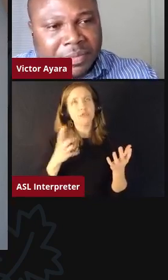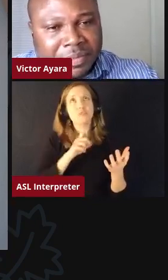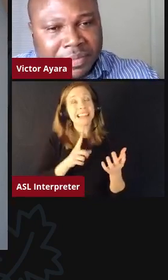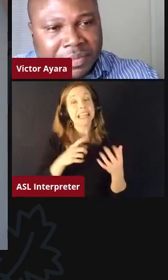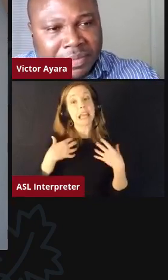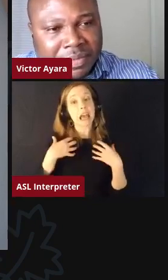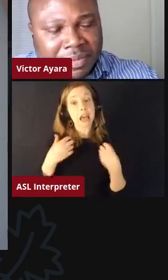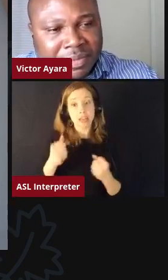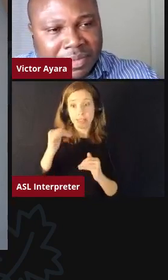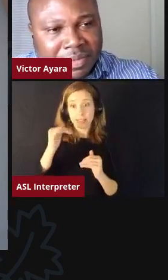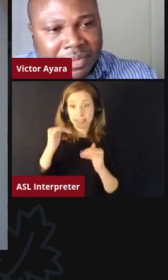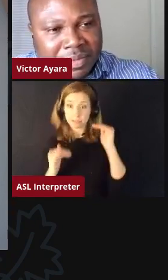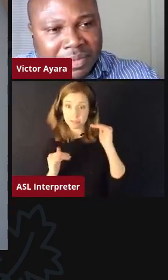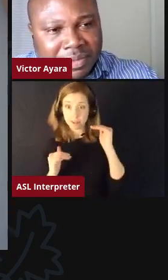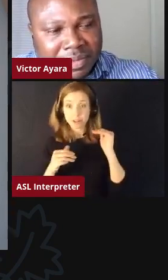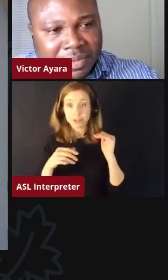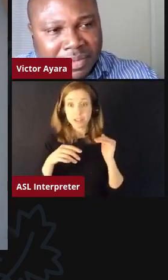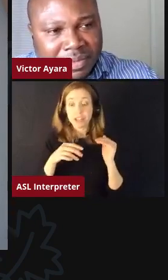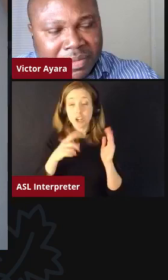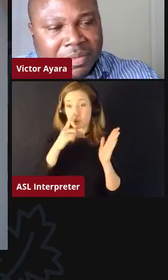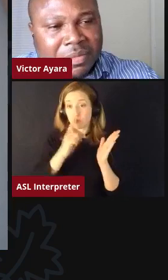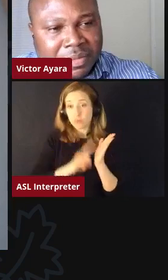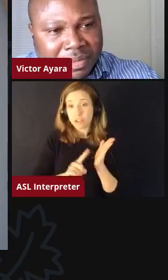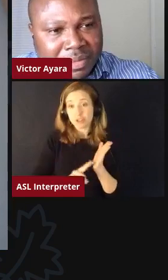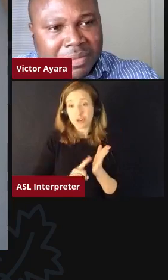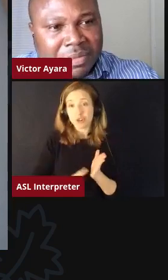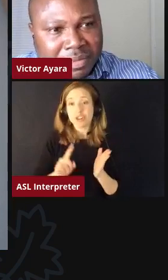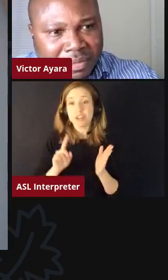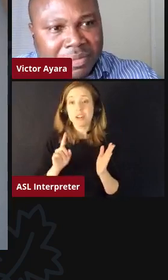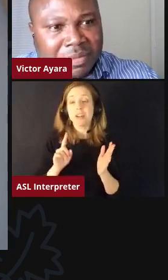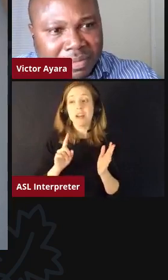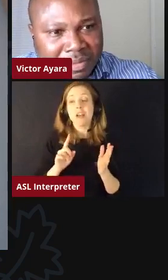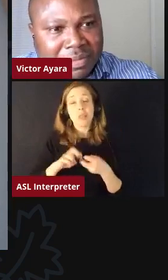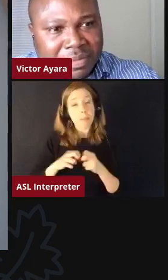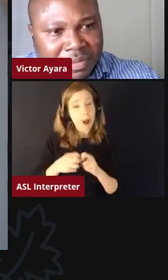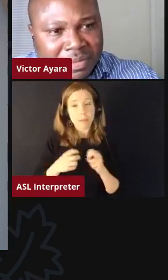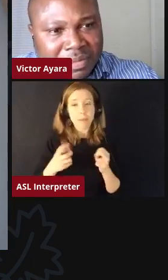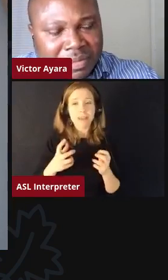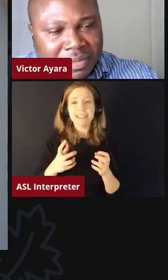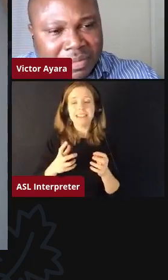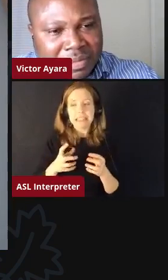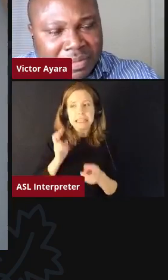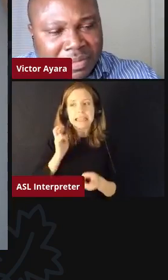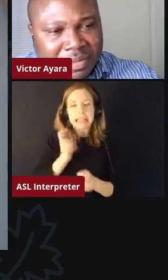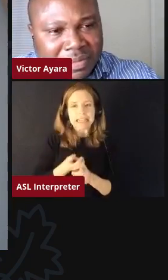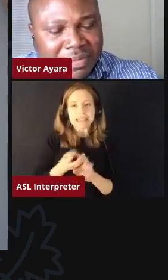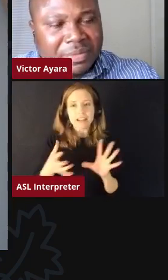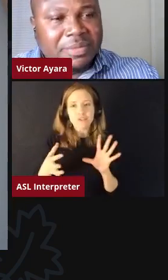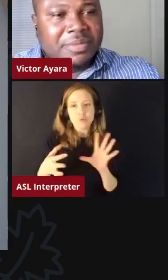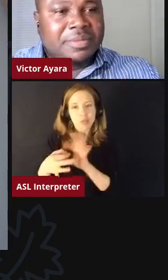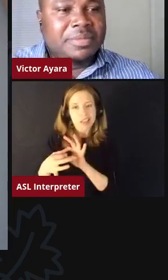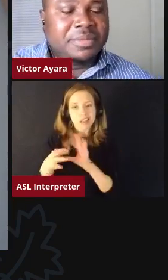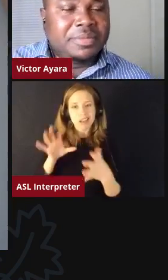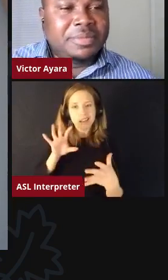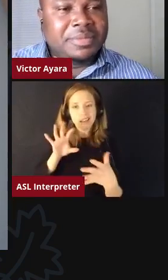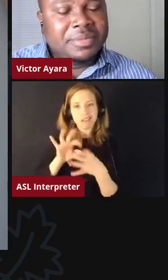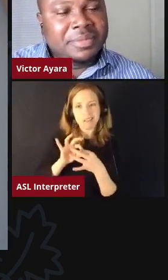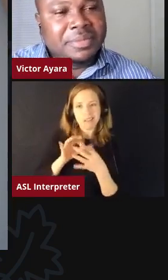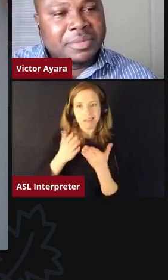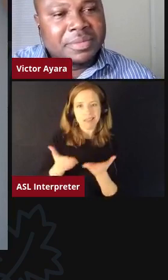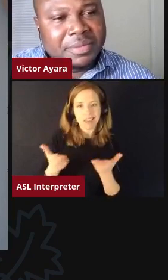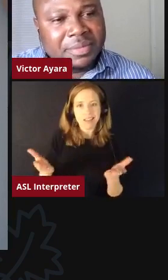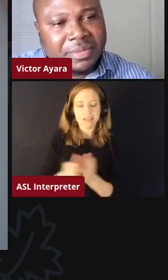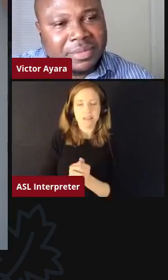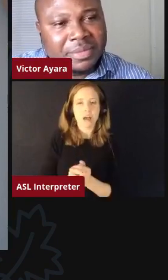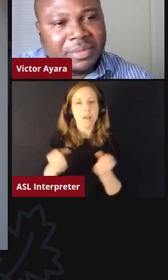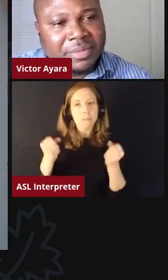its infancy than it's running down the track and being able to link everything. There's been a lot of people working in this area, but we're really